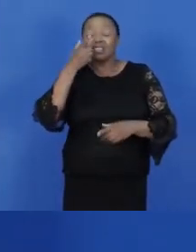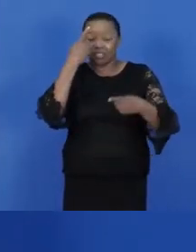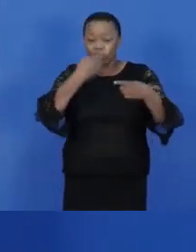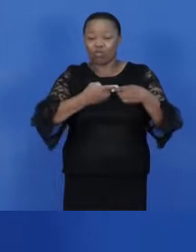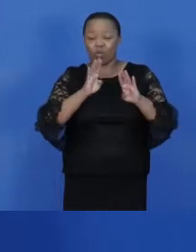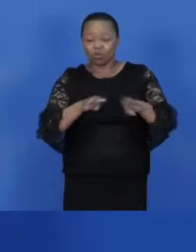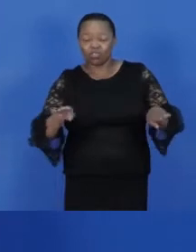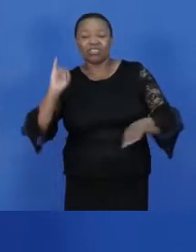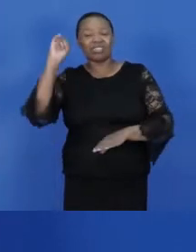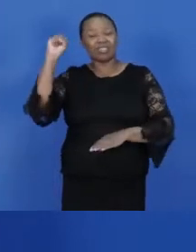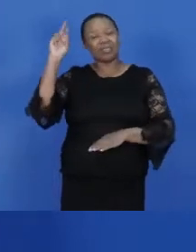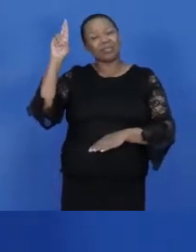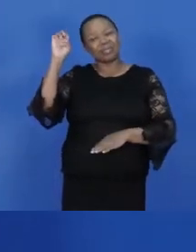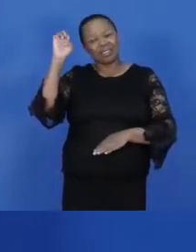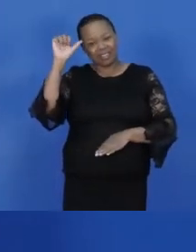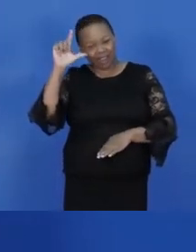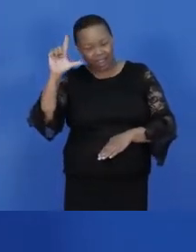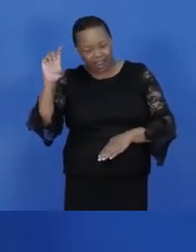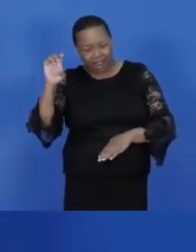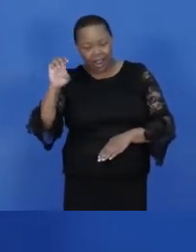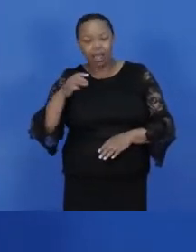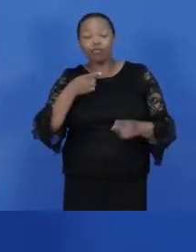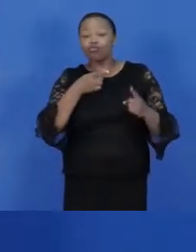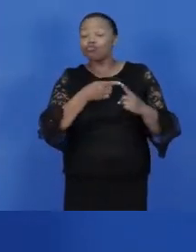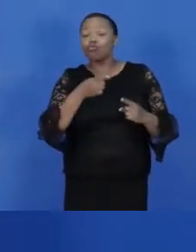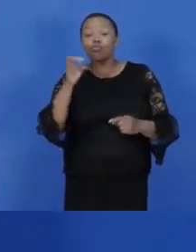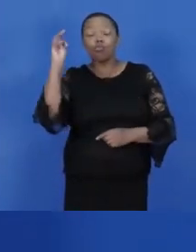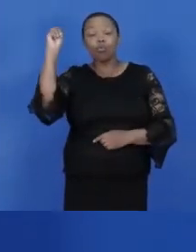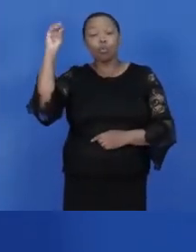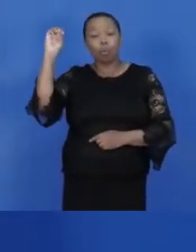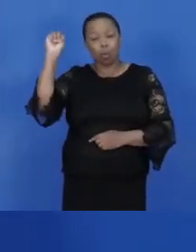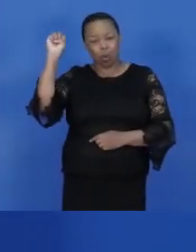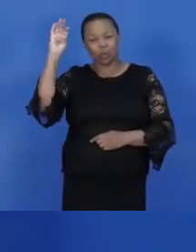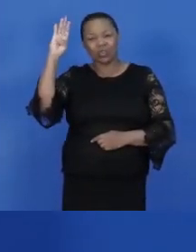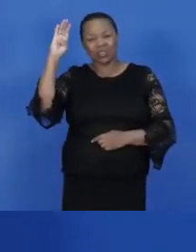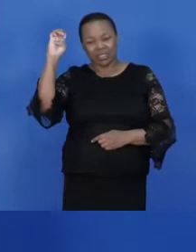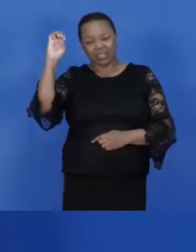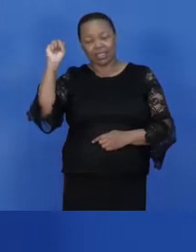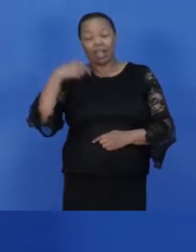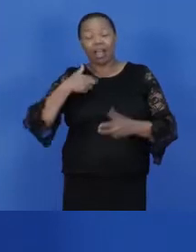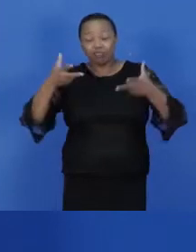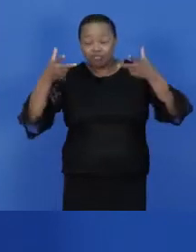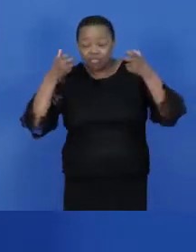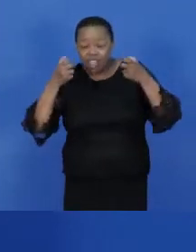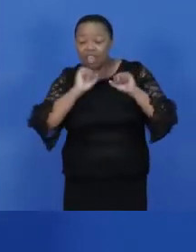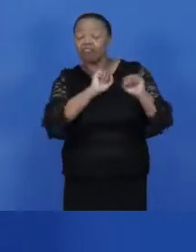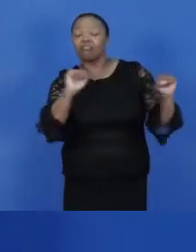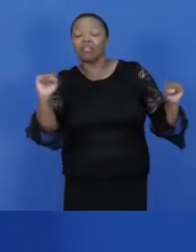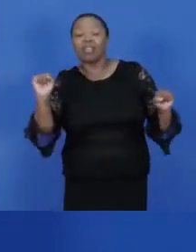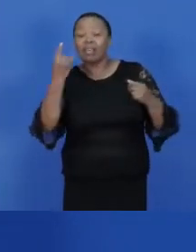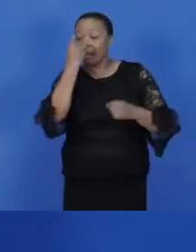sending Moses to deliver them, he said to Moses, I've heard their cries. I've seen their afflictions. Even at this particular